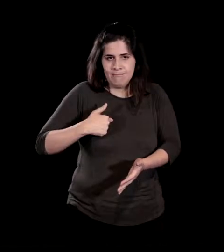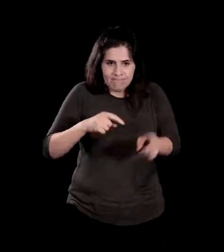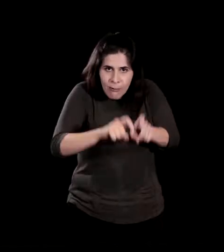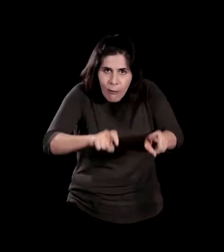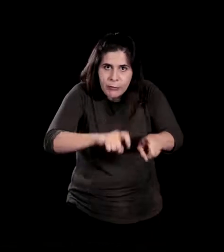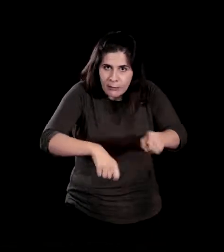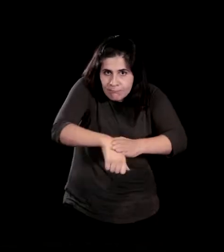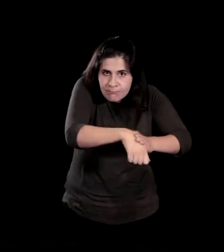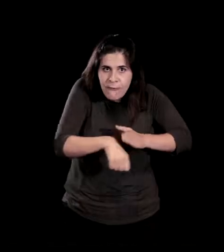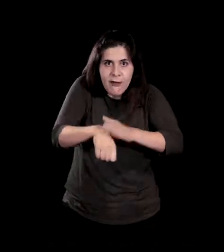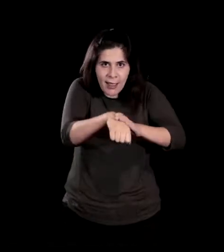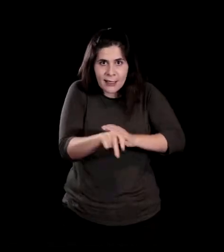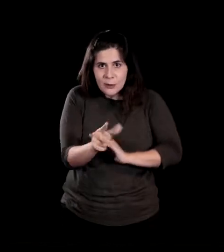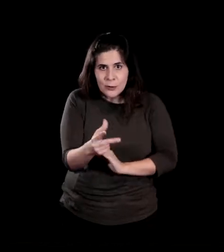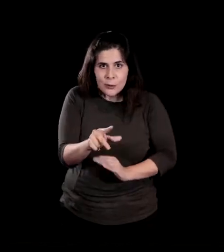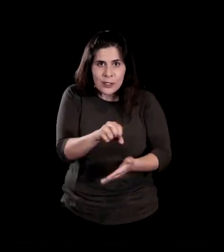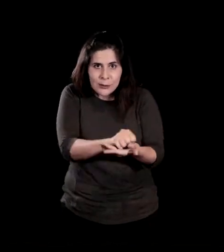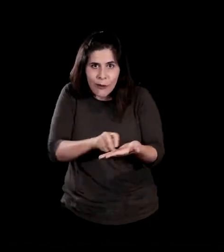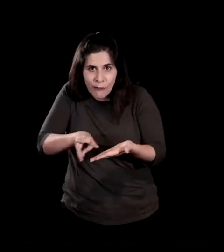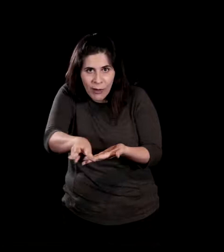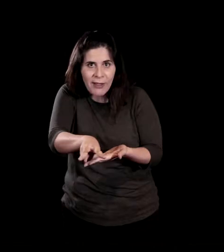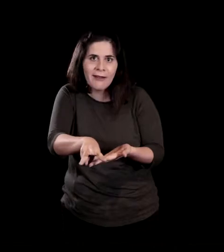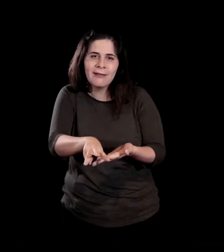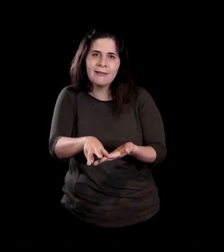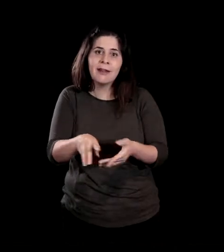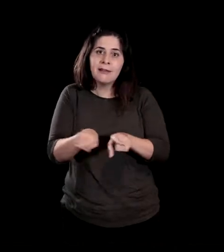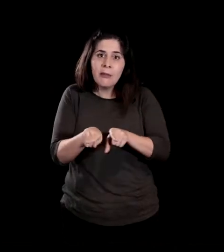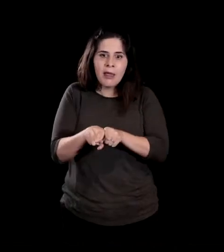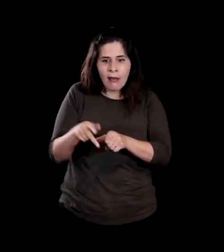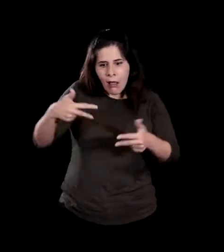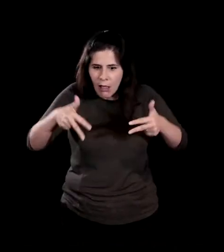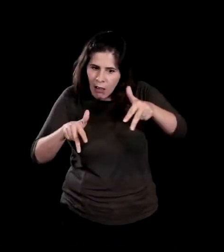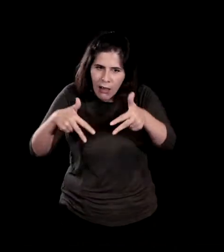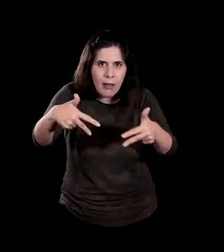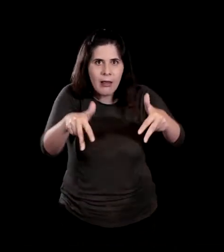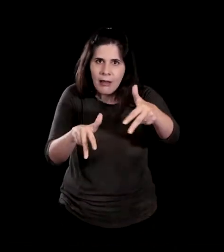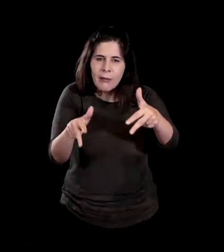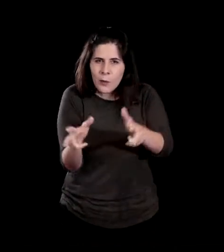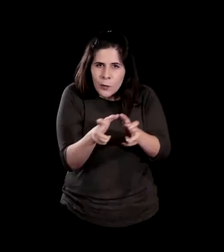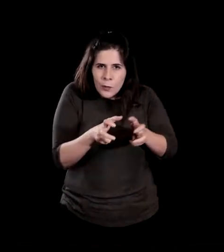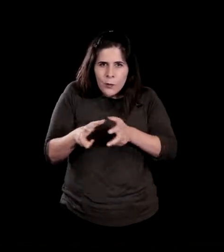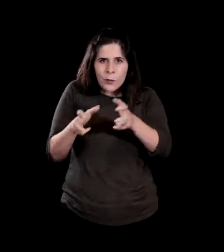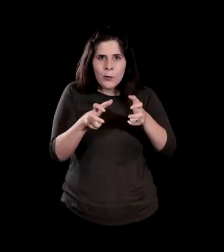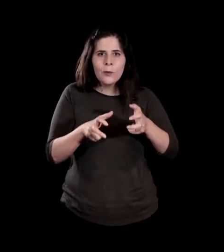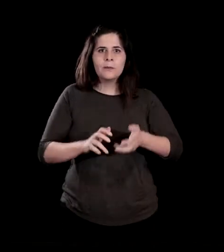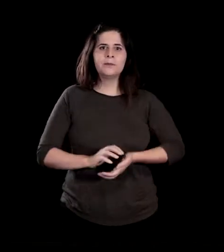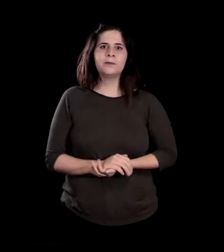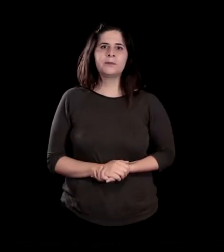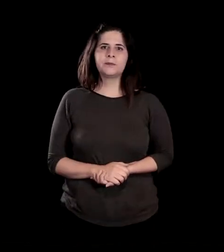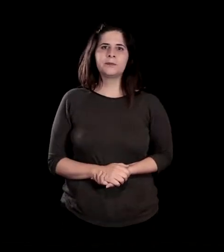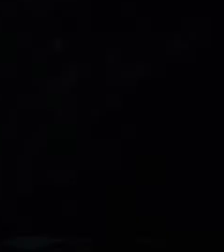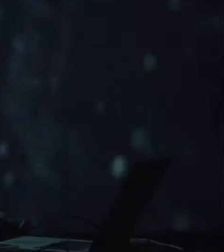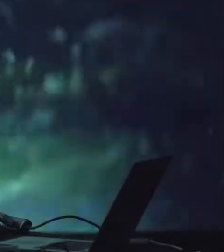this landscape in 3D software, and to have a camera to go inside this.